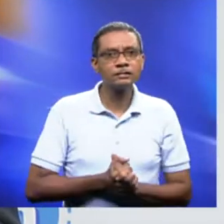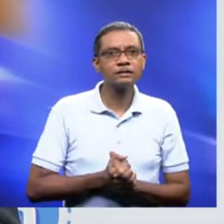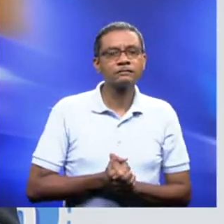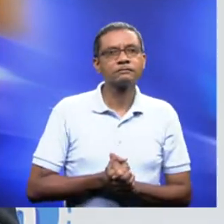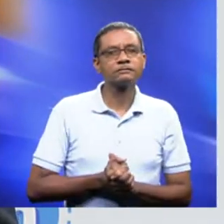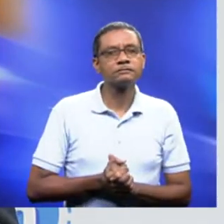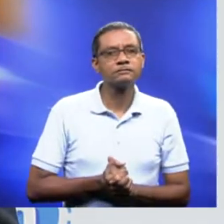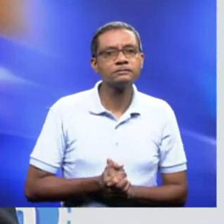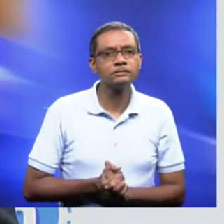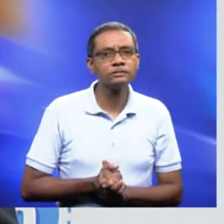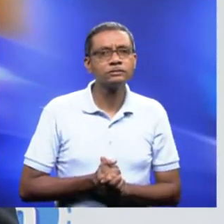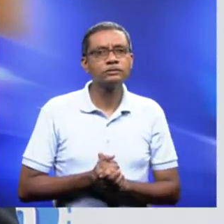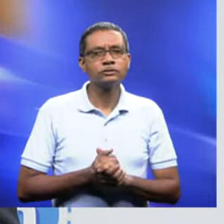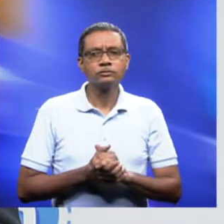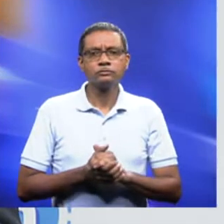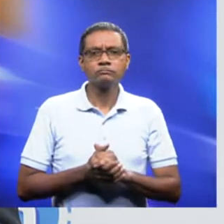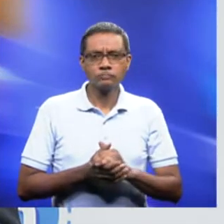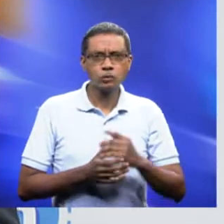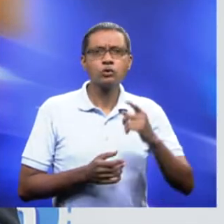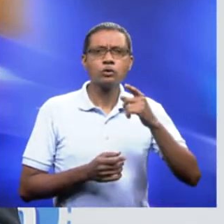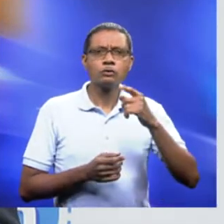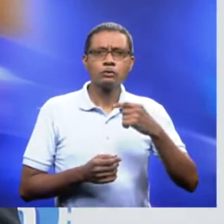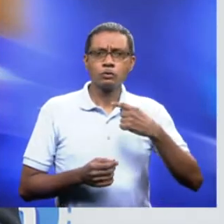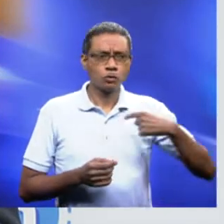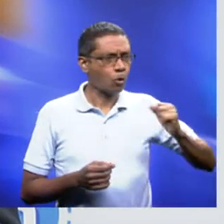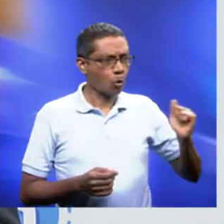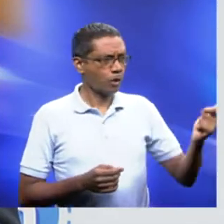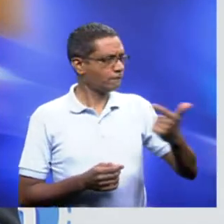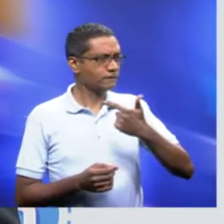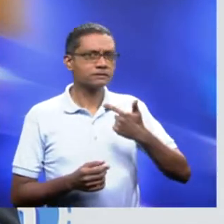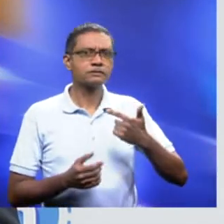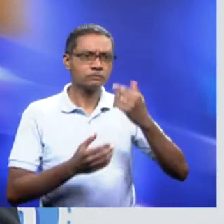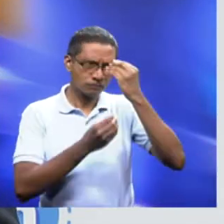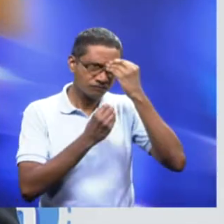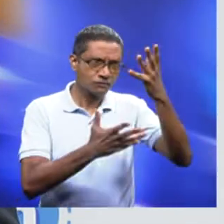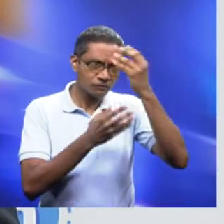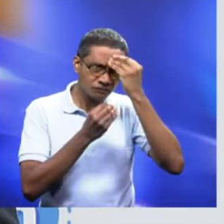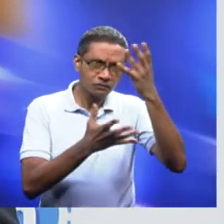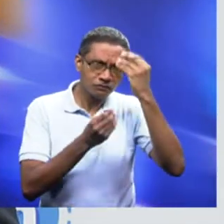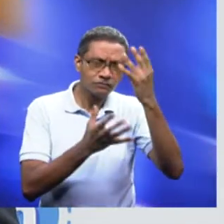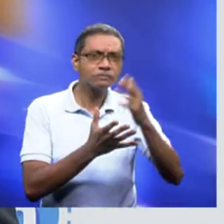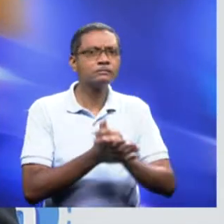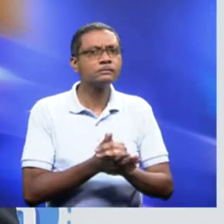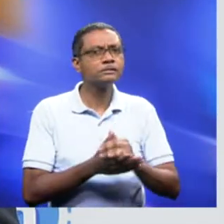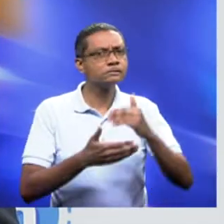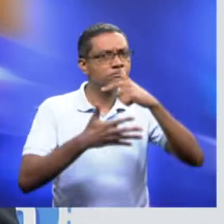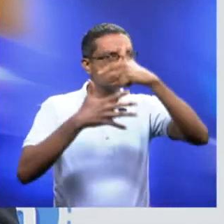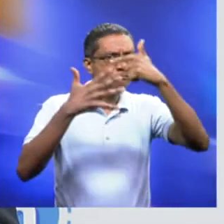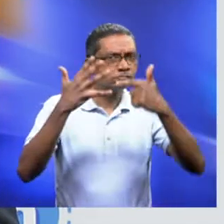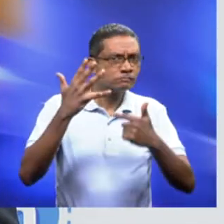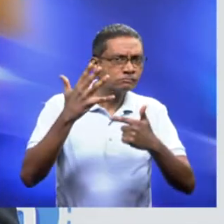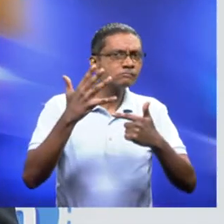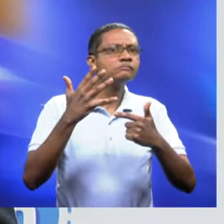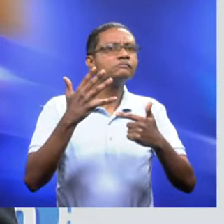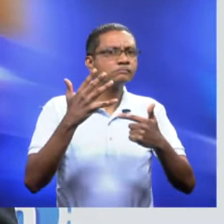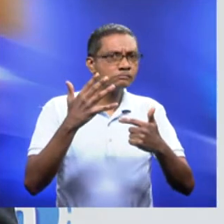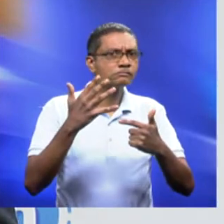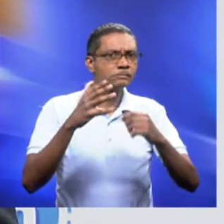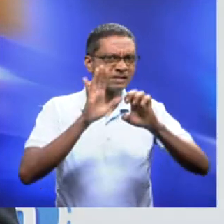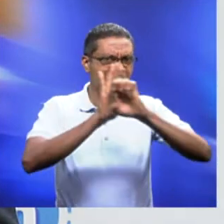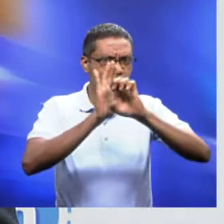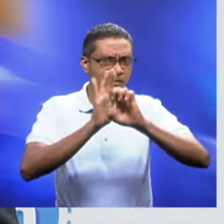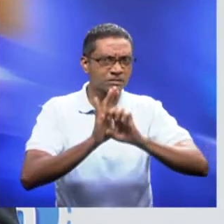you will hear from all of us, including my colleagues here and myself, about several things of this nature, with examples